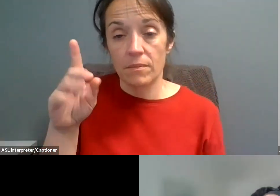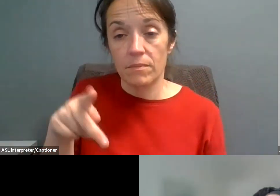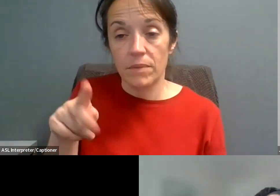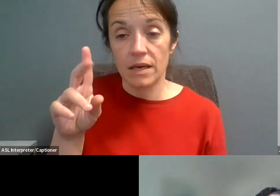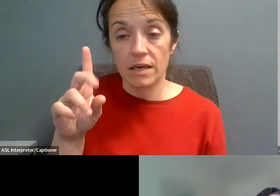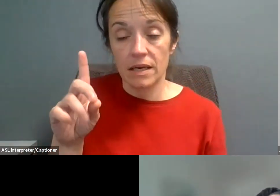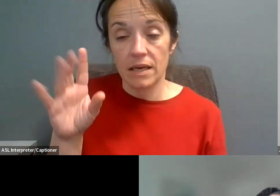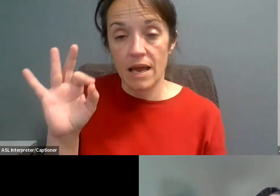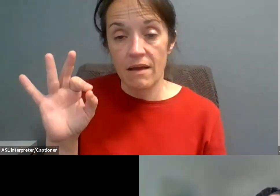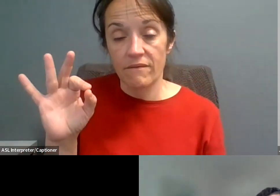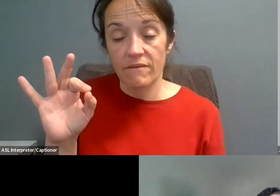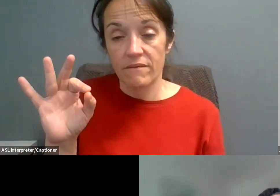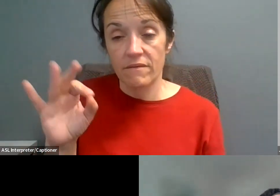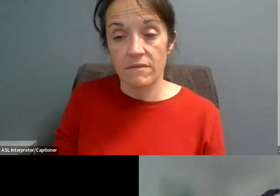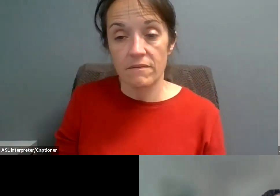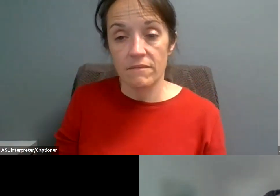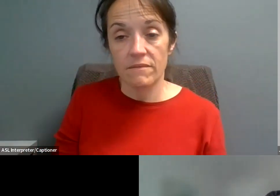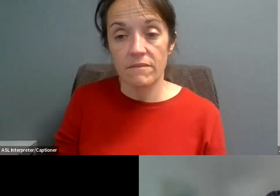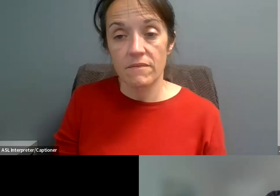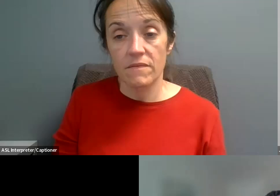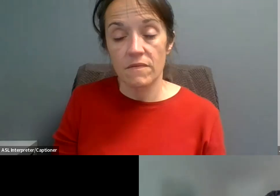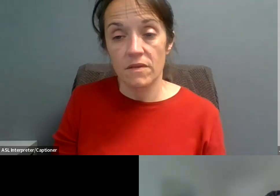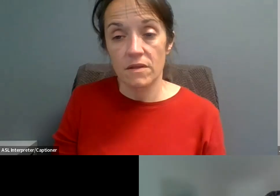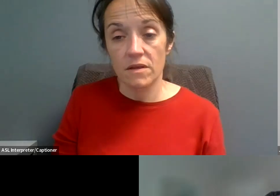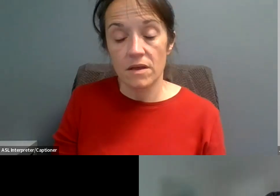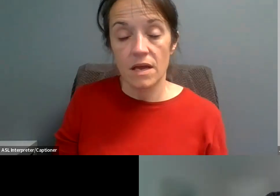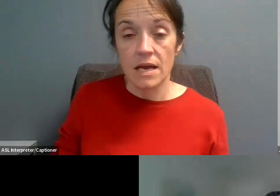I know the last time I downloaded some, the PDFs